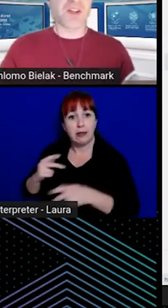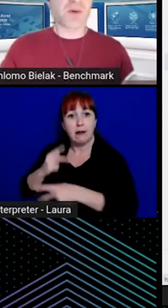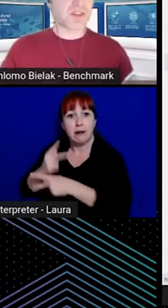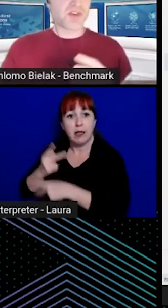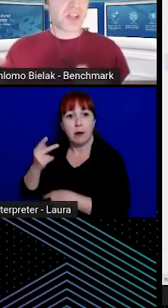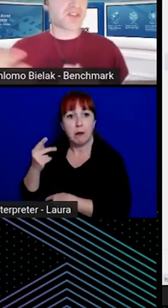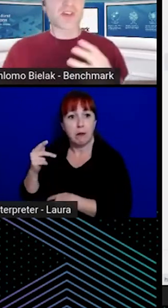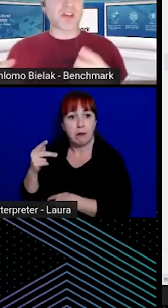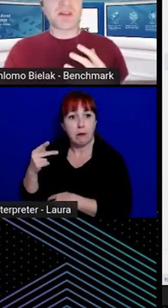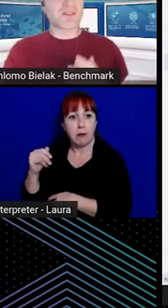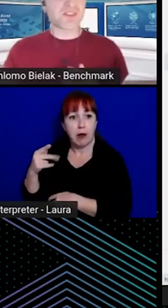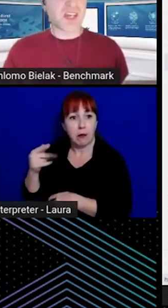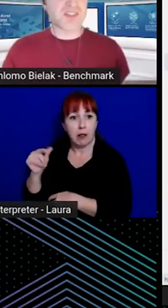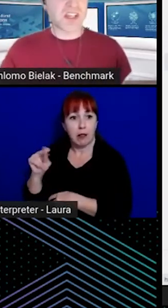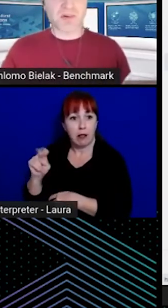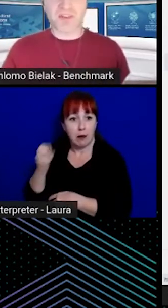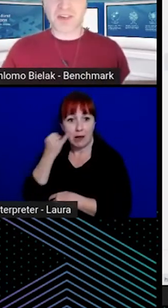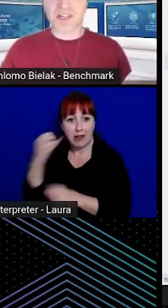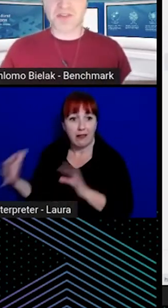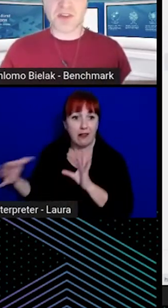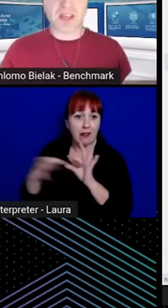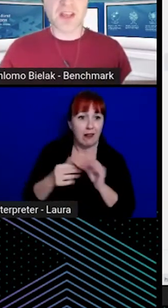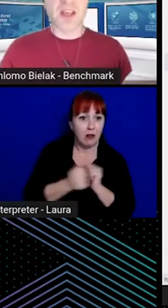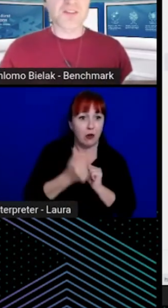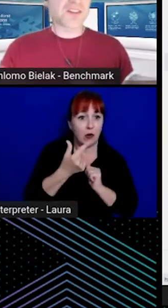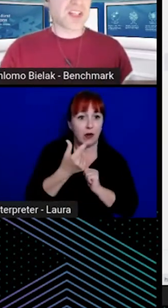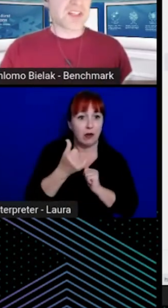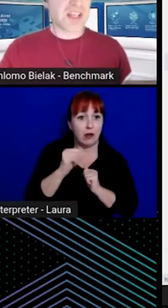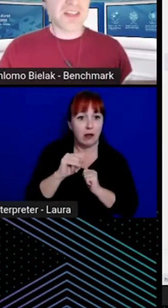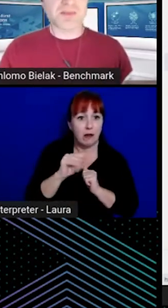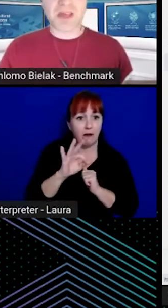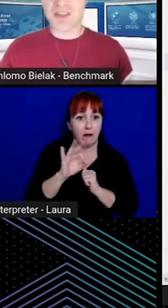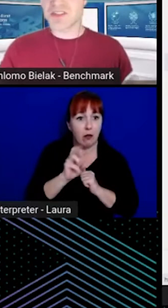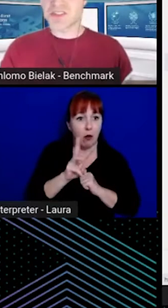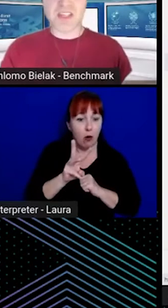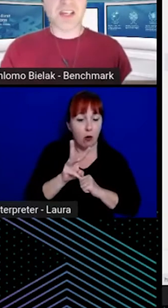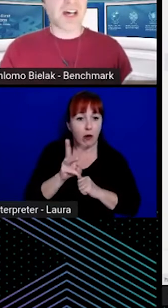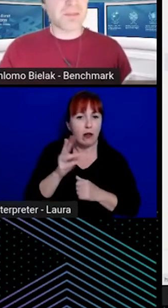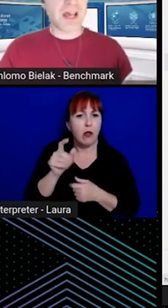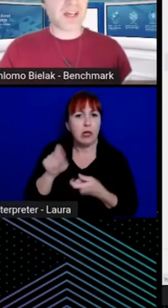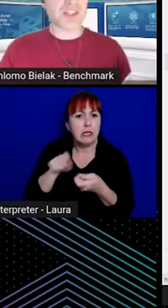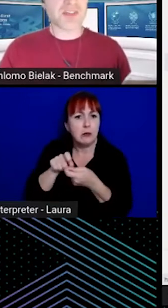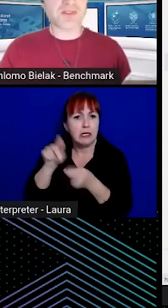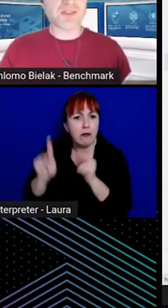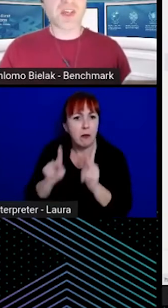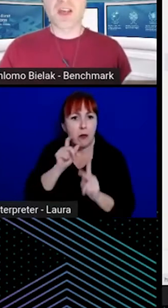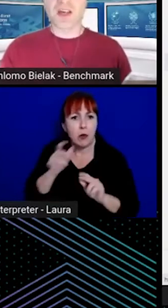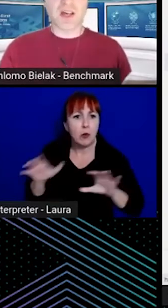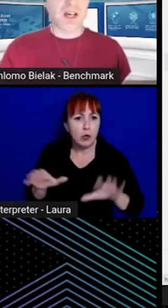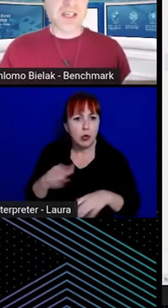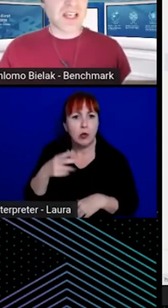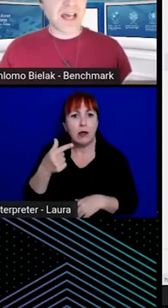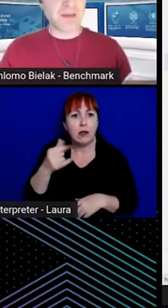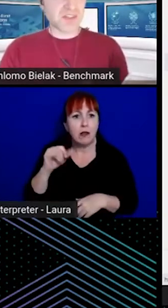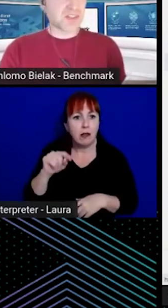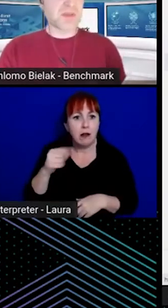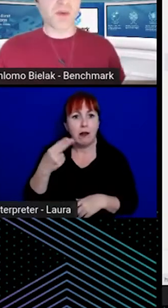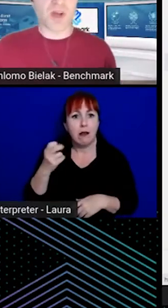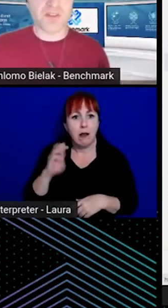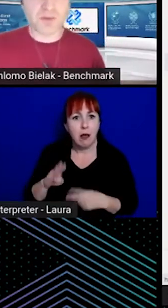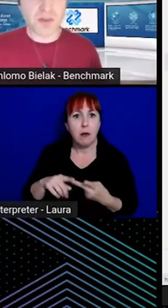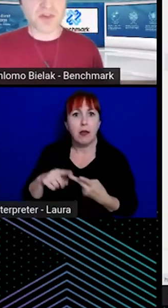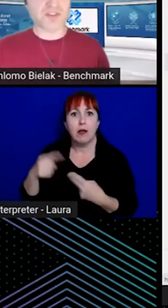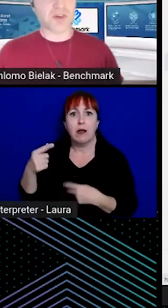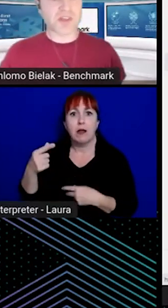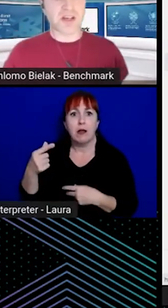to Git flow, and there's only a certain amount of CI/CD providers out there that facilitate these methods, GitHub, Actions, GitLab, this is being